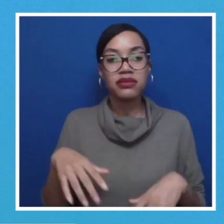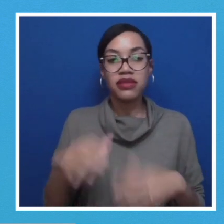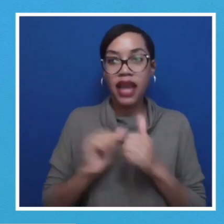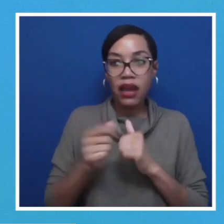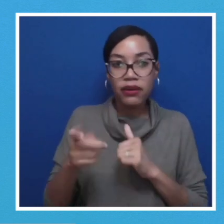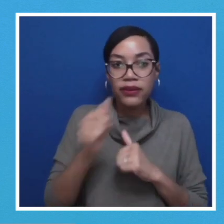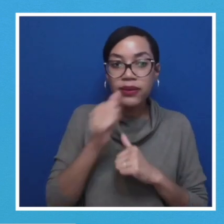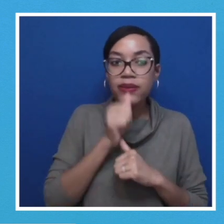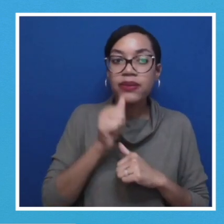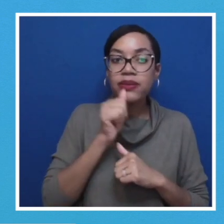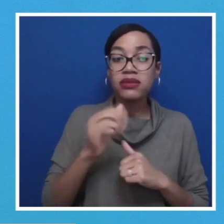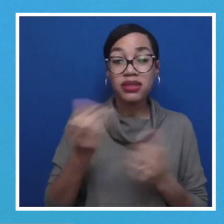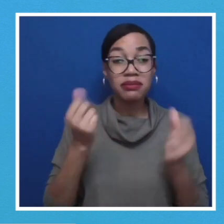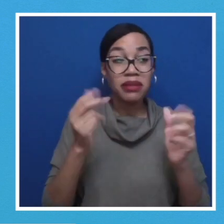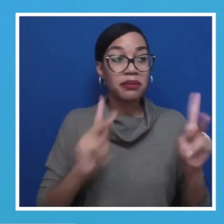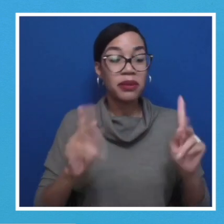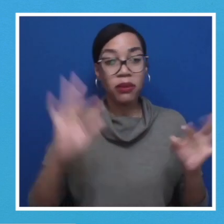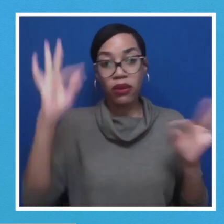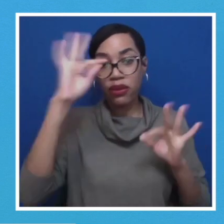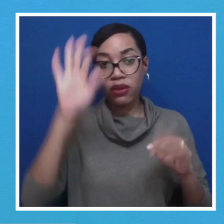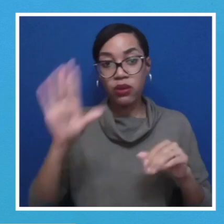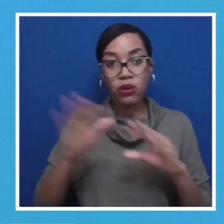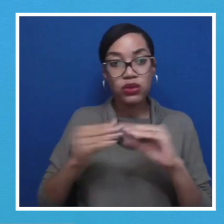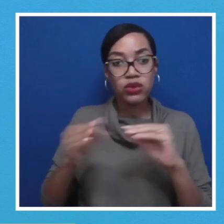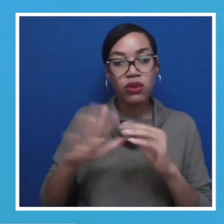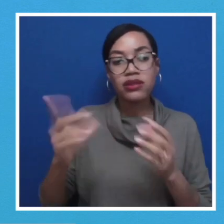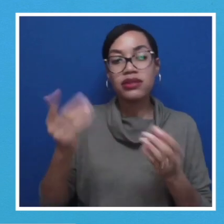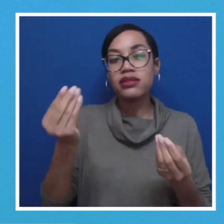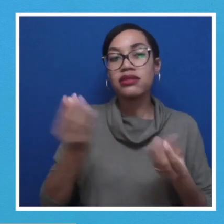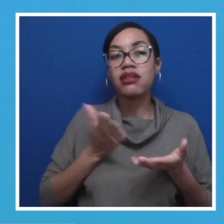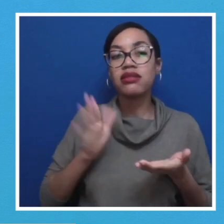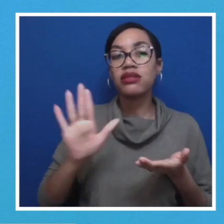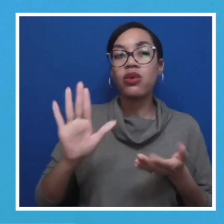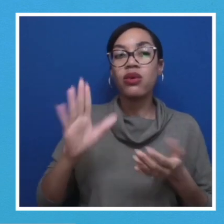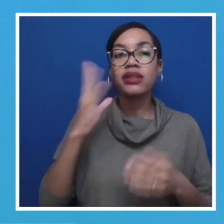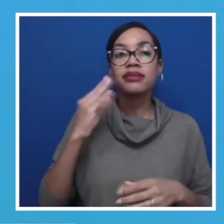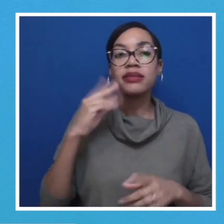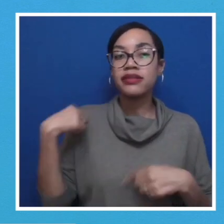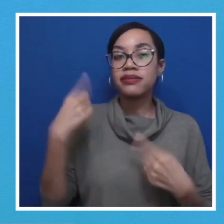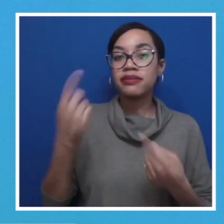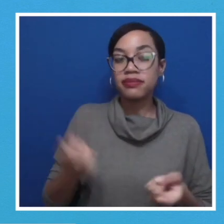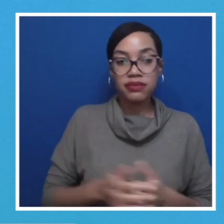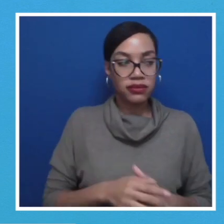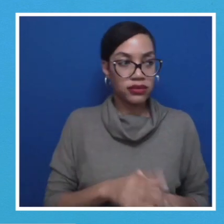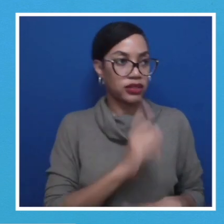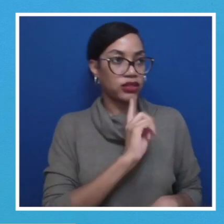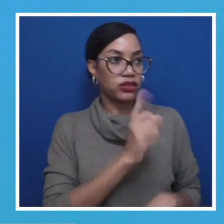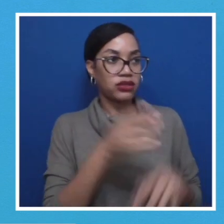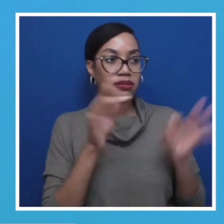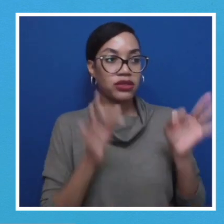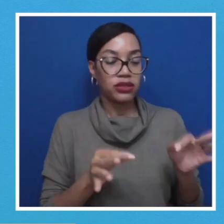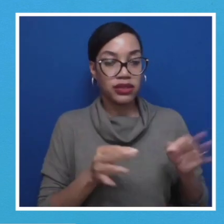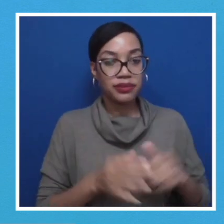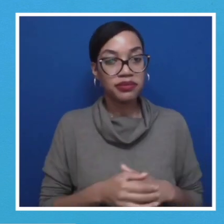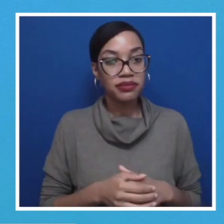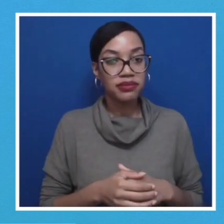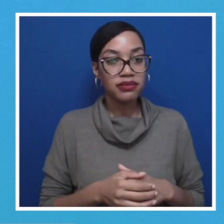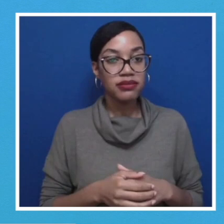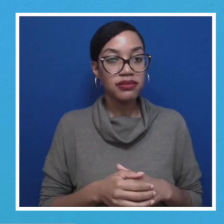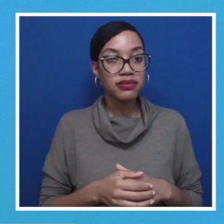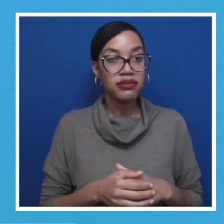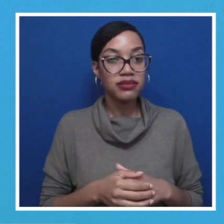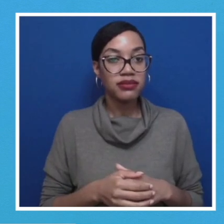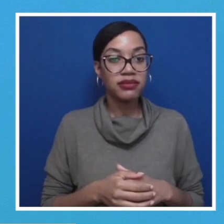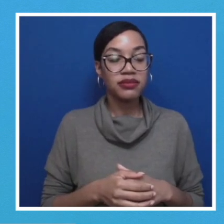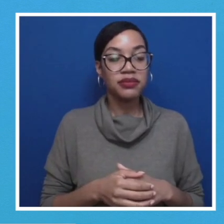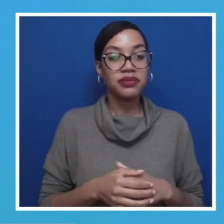story. Can you kind of drop us in with what this experience has been? Absolutely. I will start. Traditionally, it's